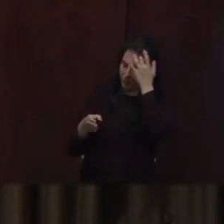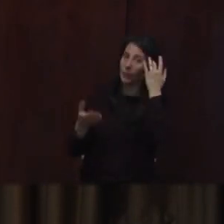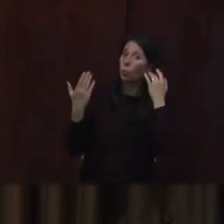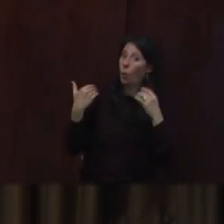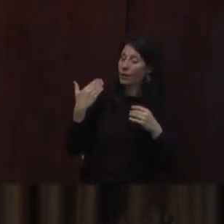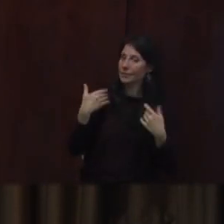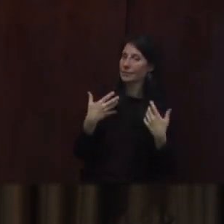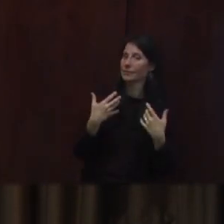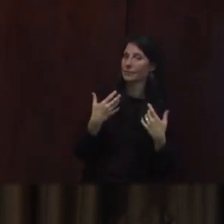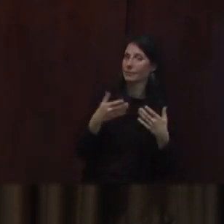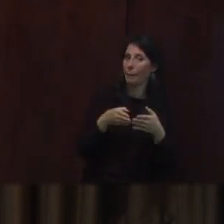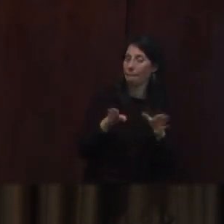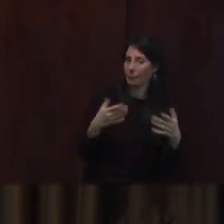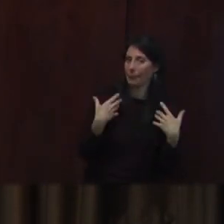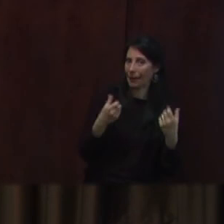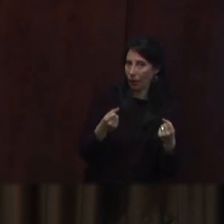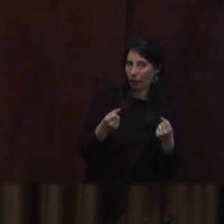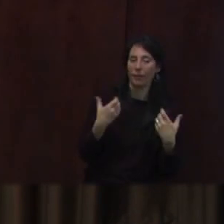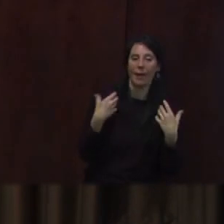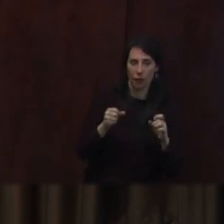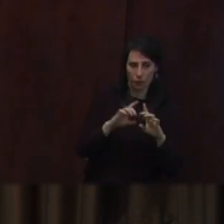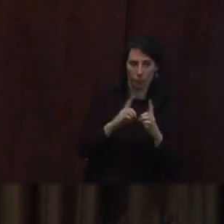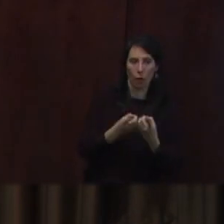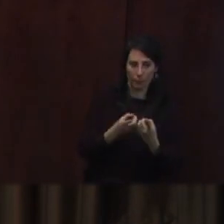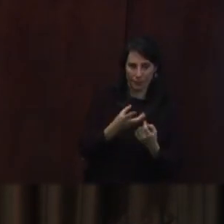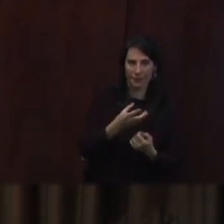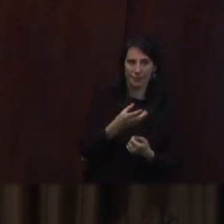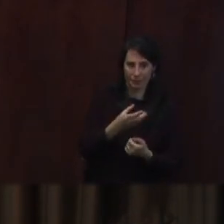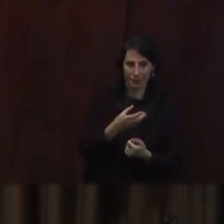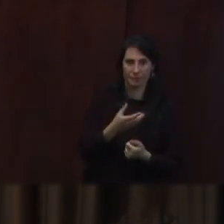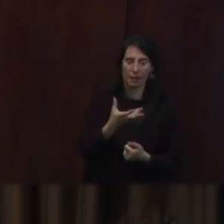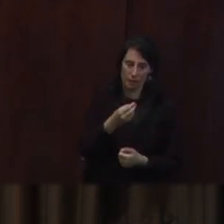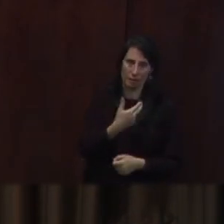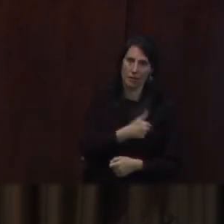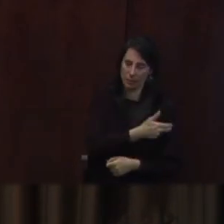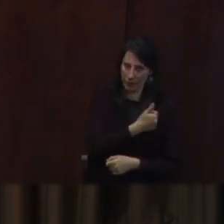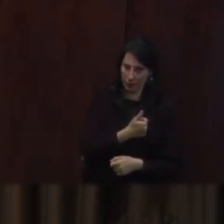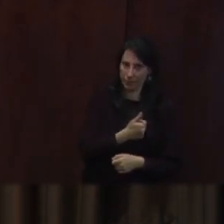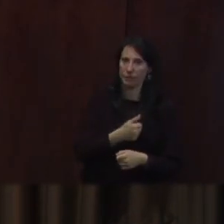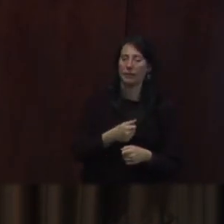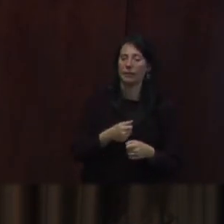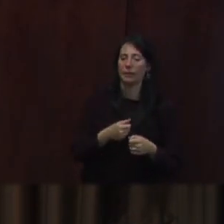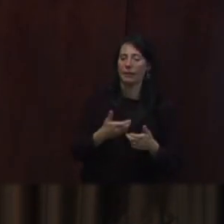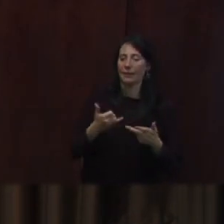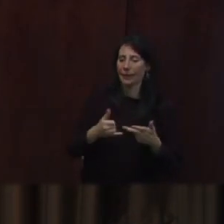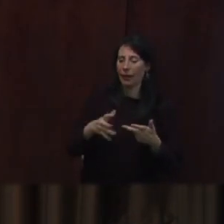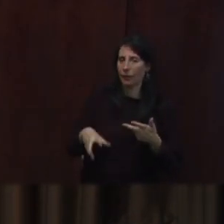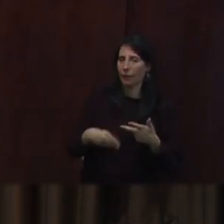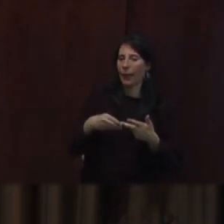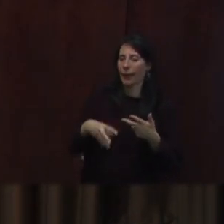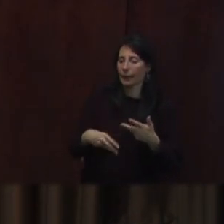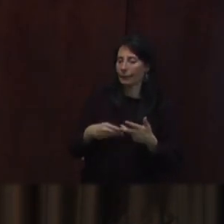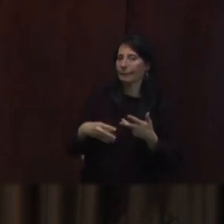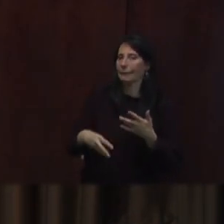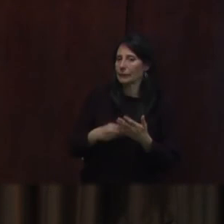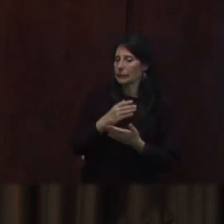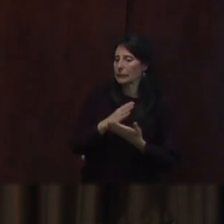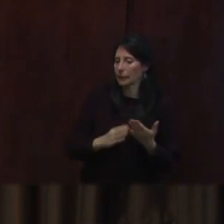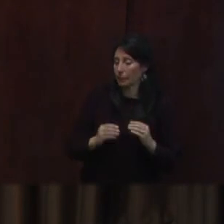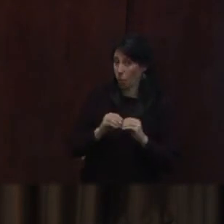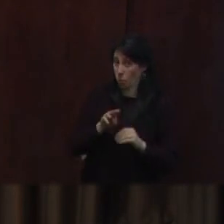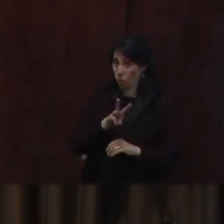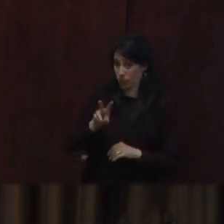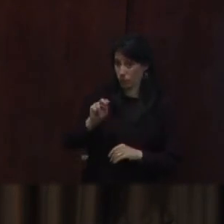brought on other providers. Here out in Western North Carolina, we do have a couple who have been brought on